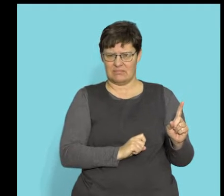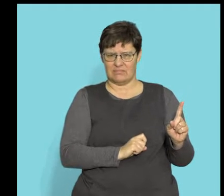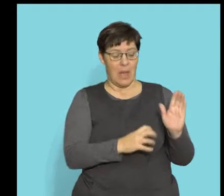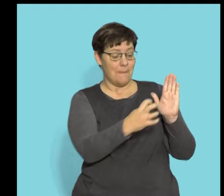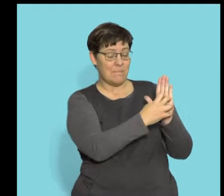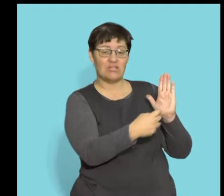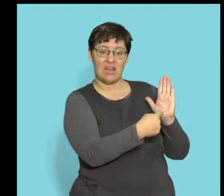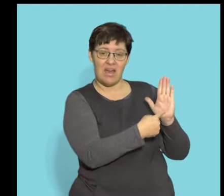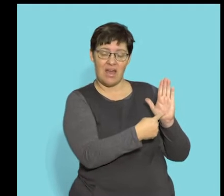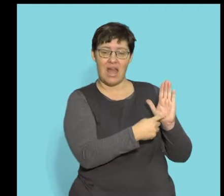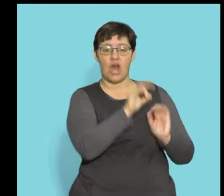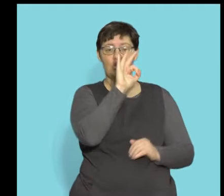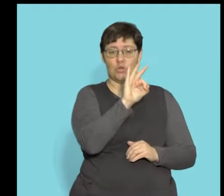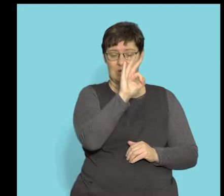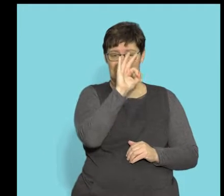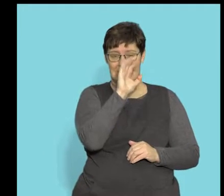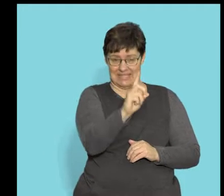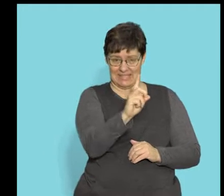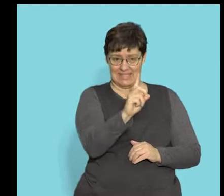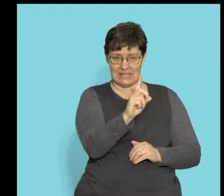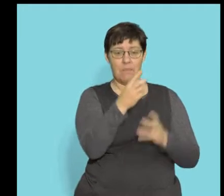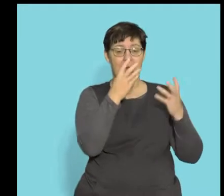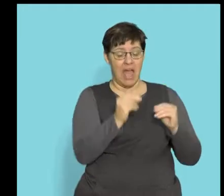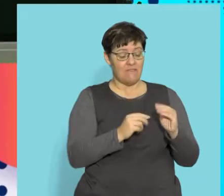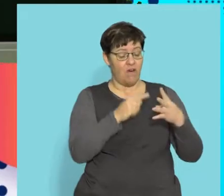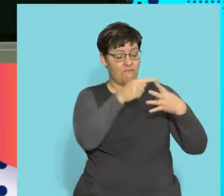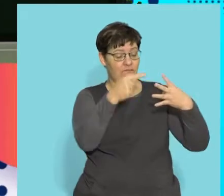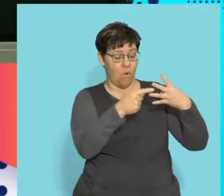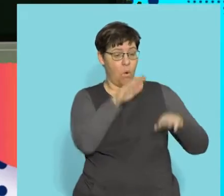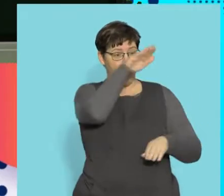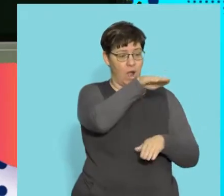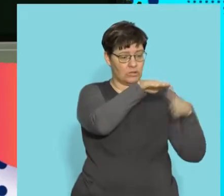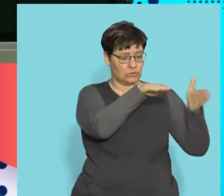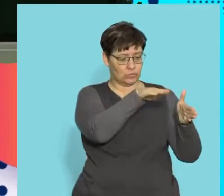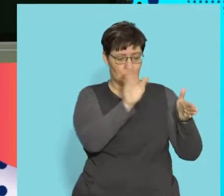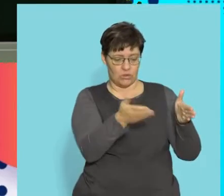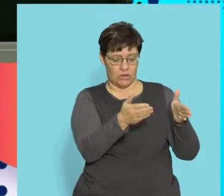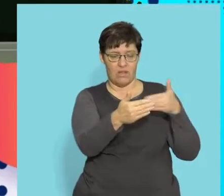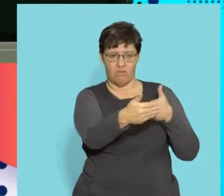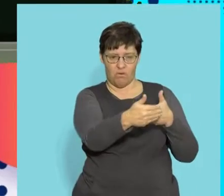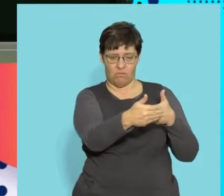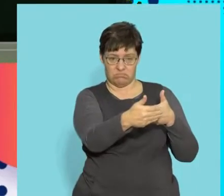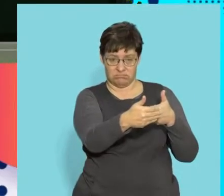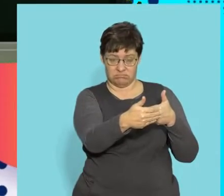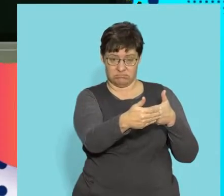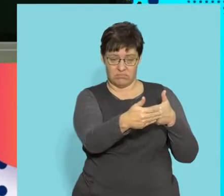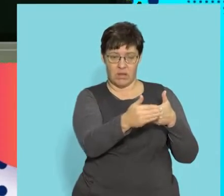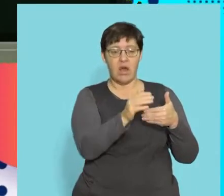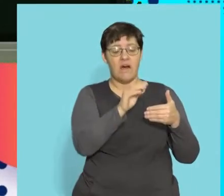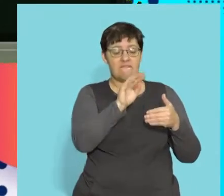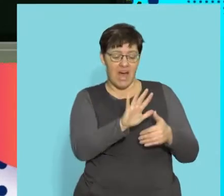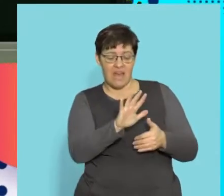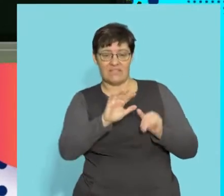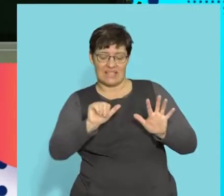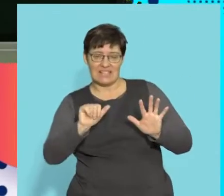or more flat surfaces. So, everyone, a polyhedron is essentially any